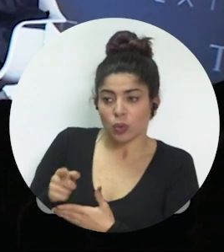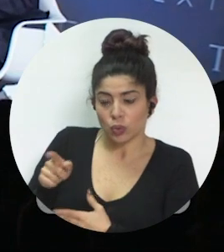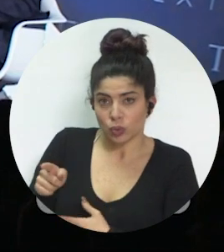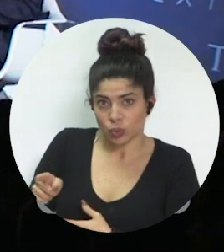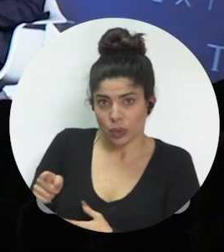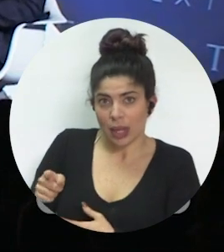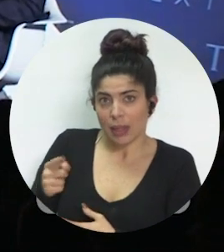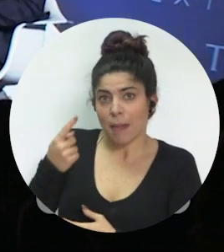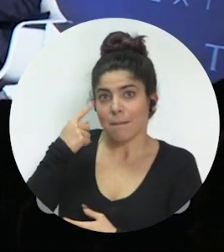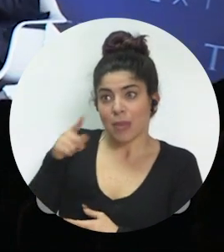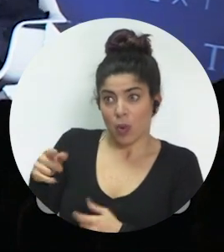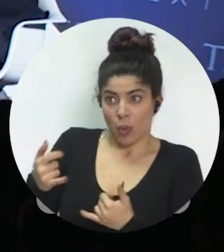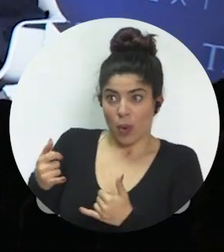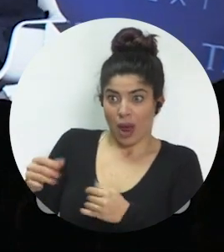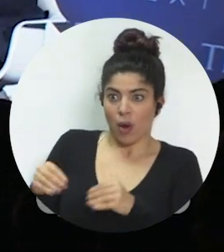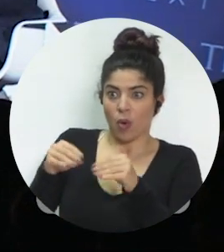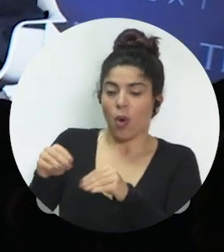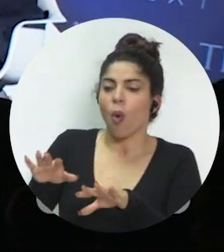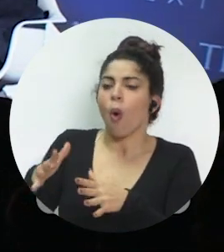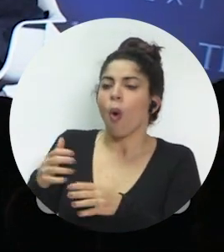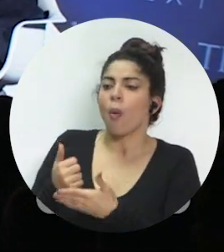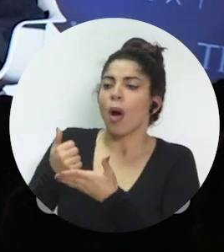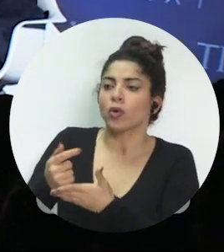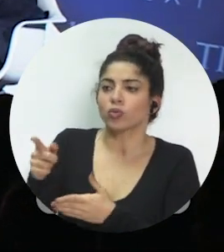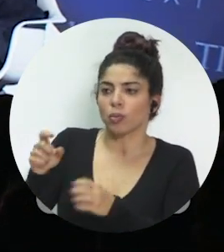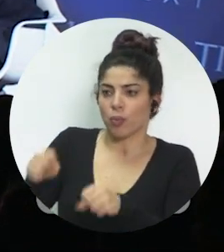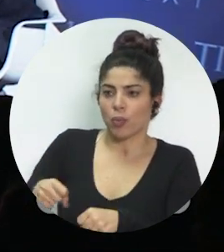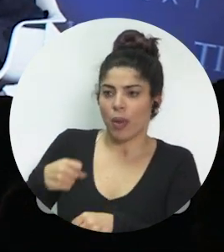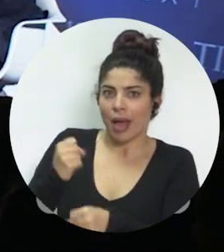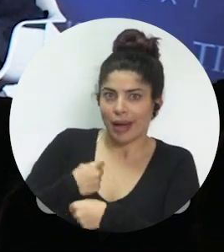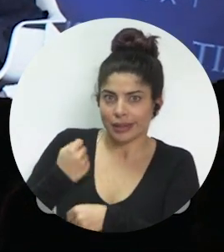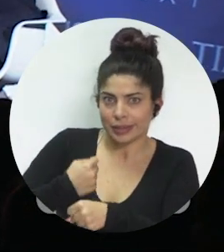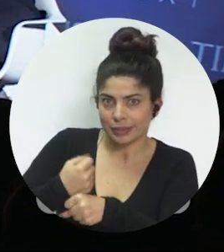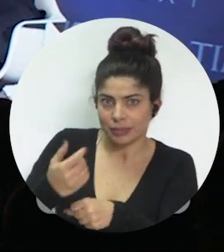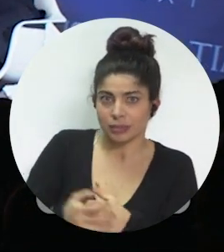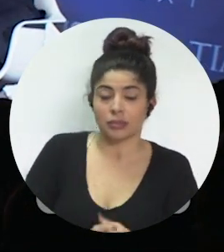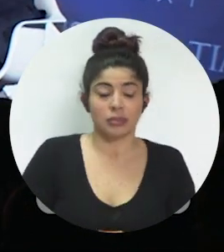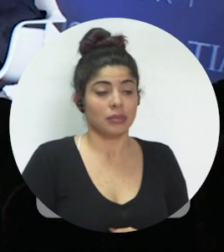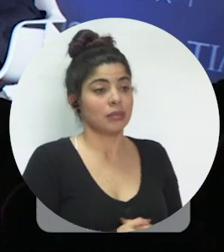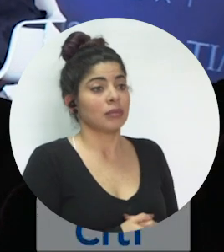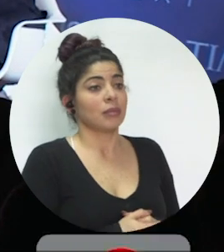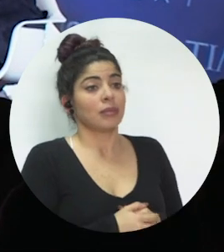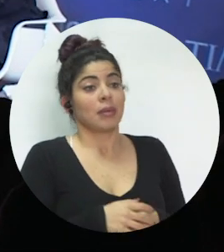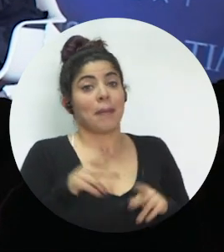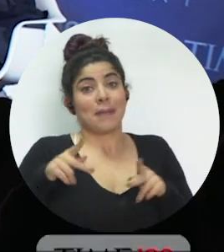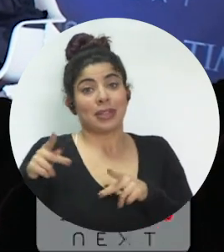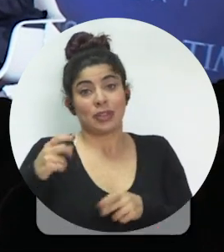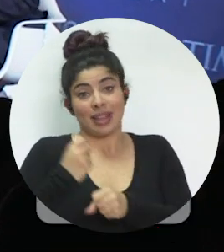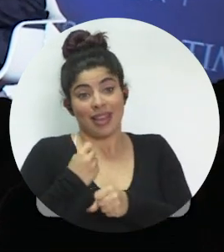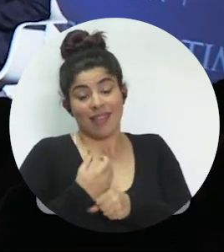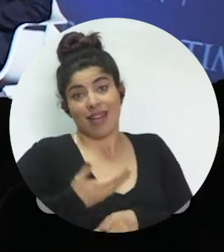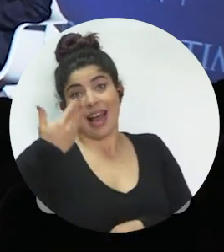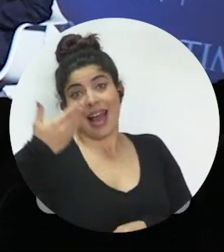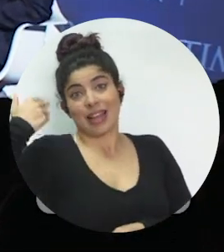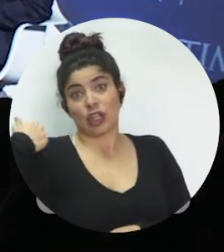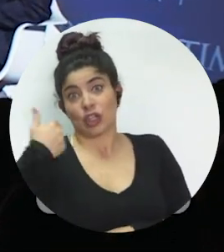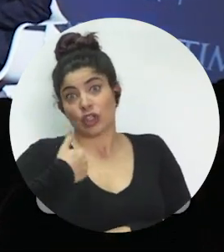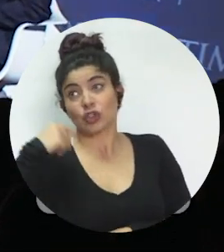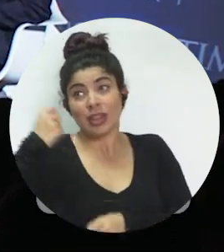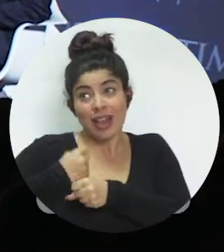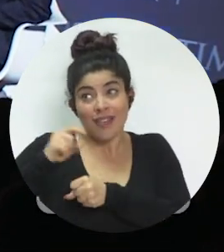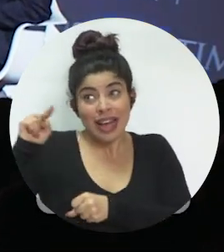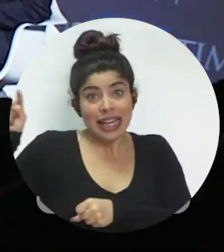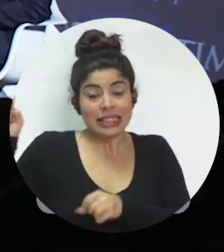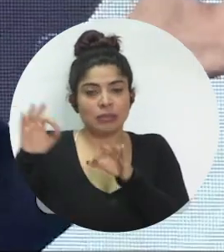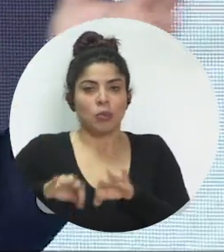doing now? I mean, what needed to come to help you come before where you are now, to help you do what you are doing now? Well, the